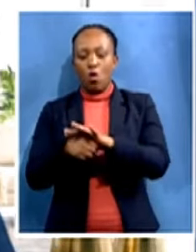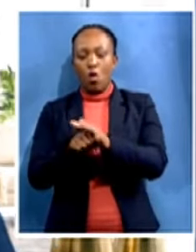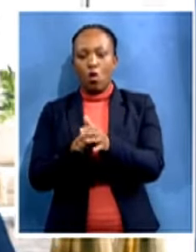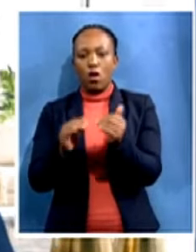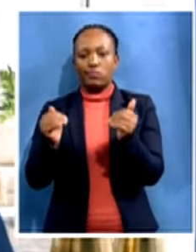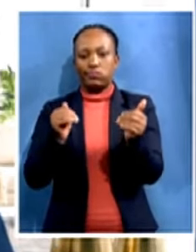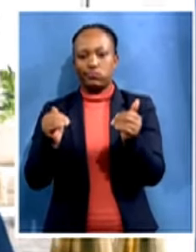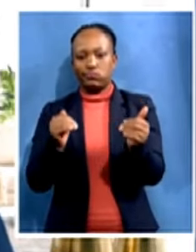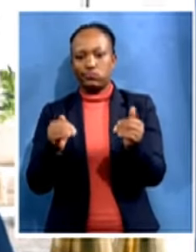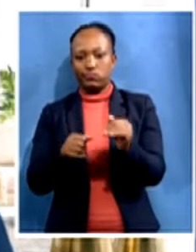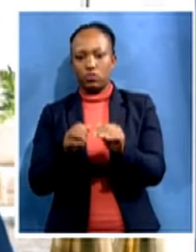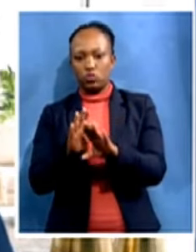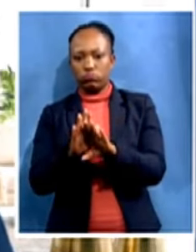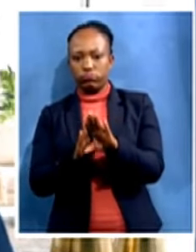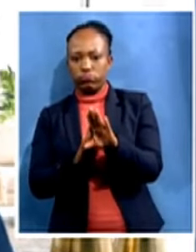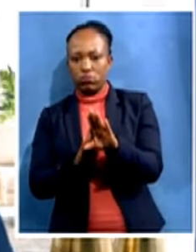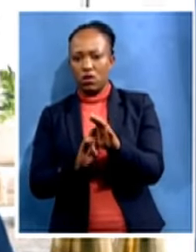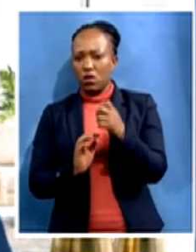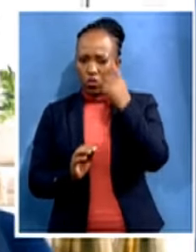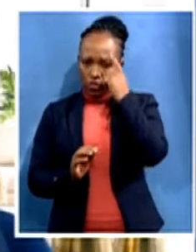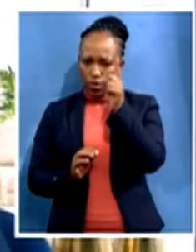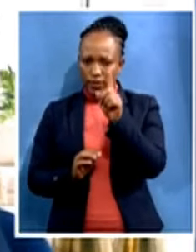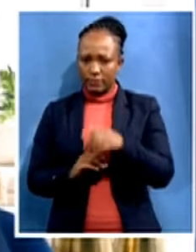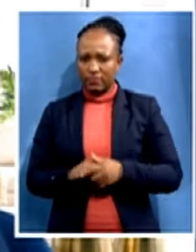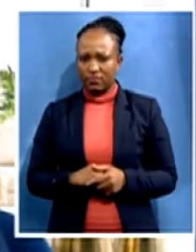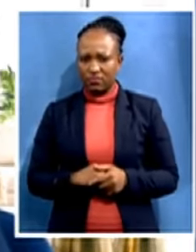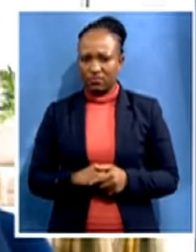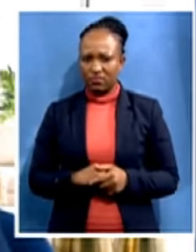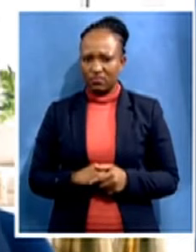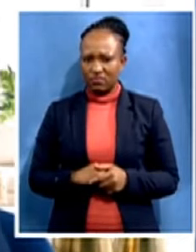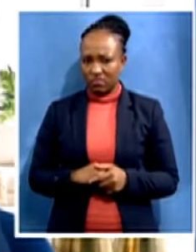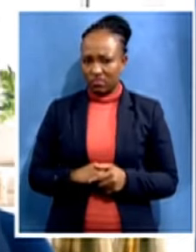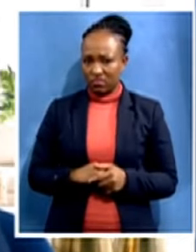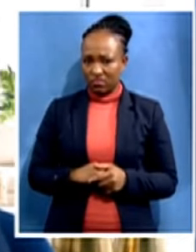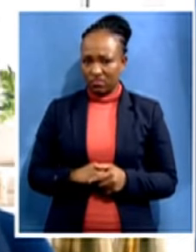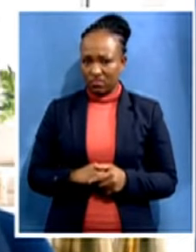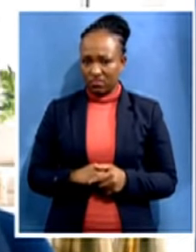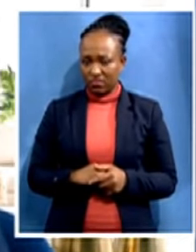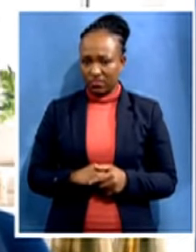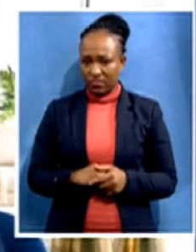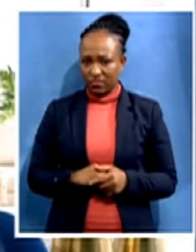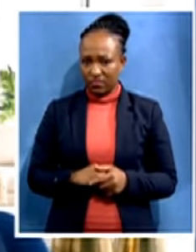your thoughts on this? Is level 2, putting the country on level 2 going to help?